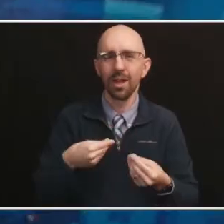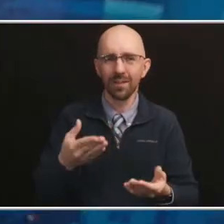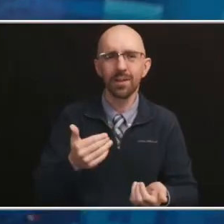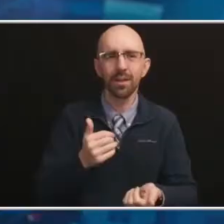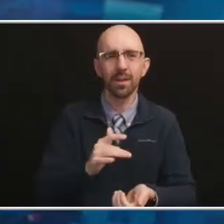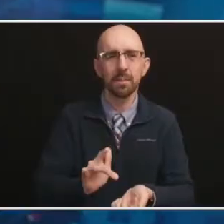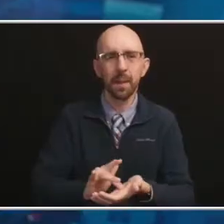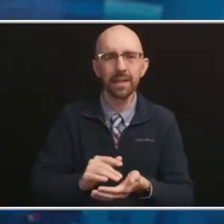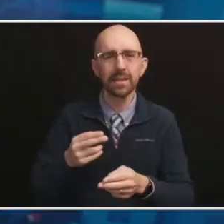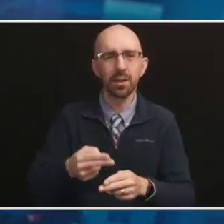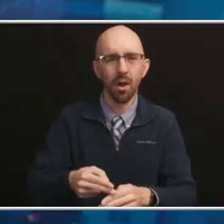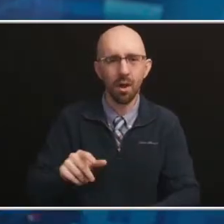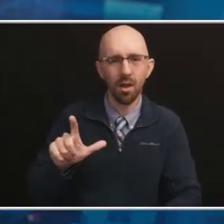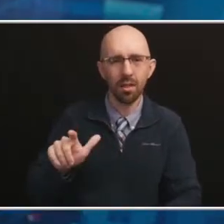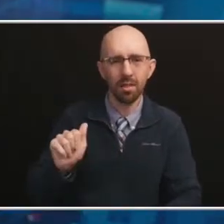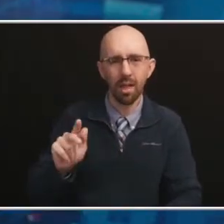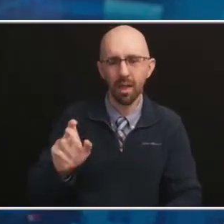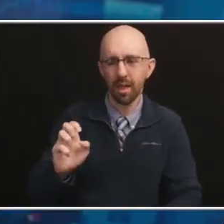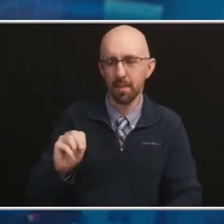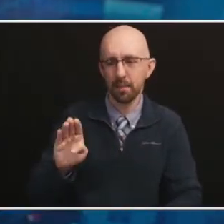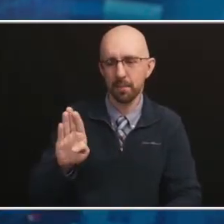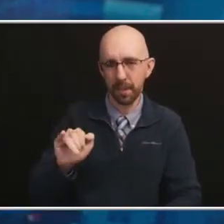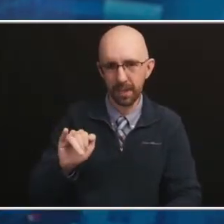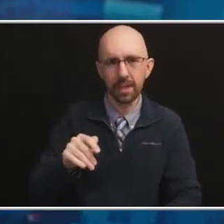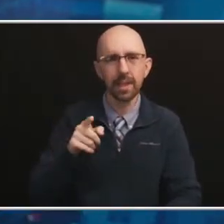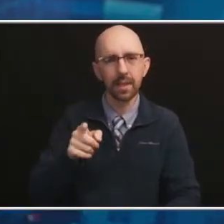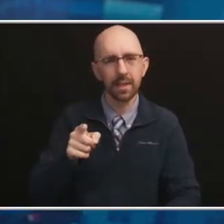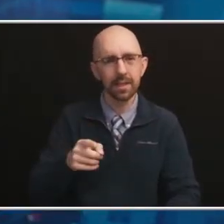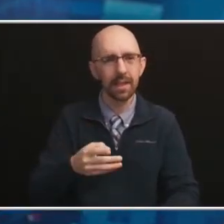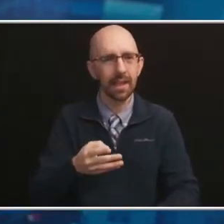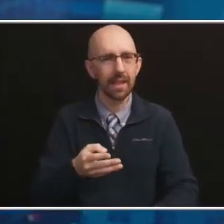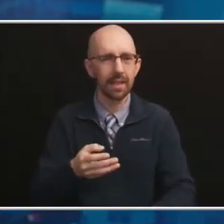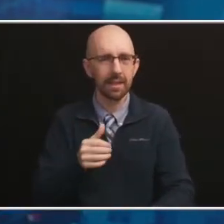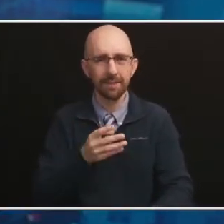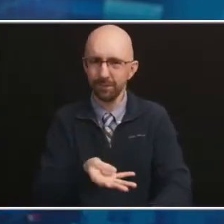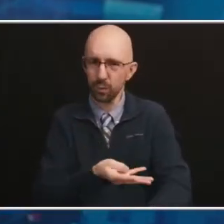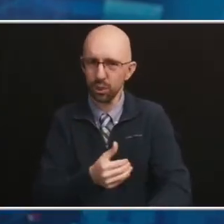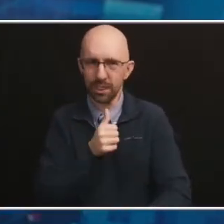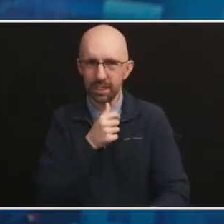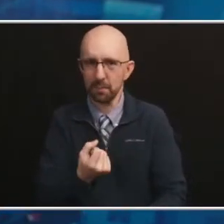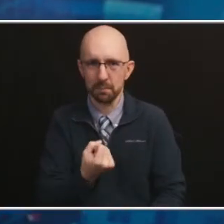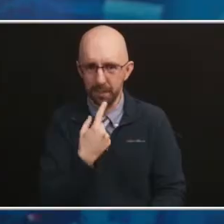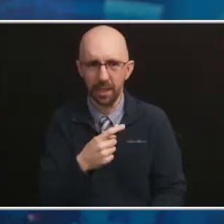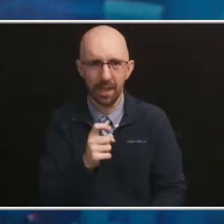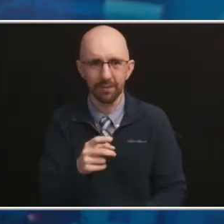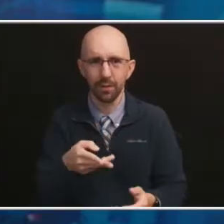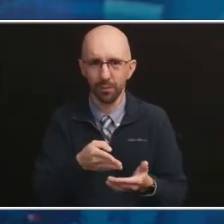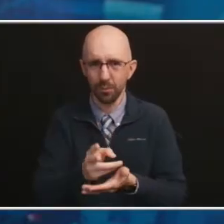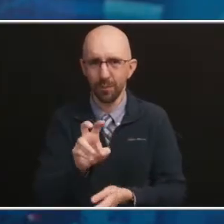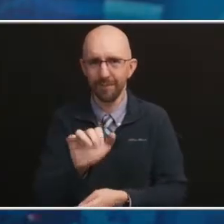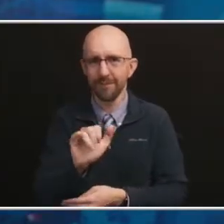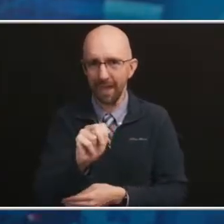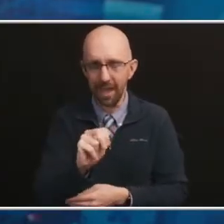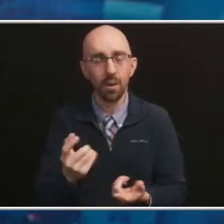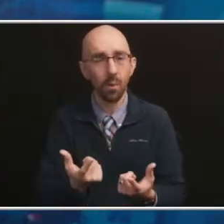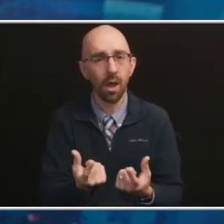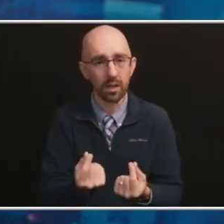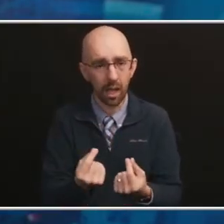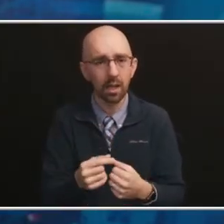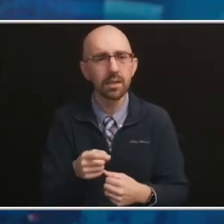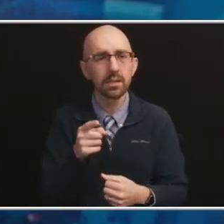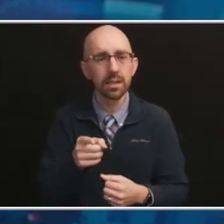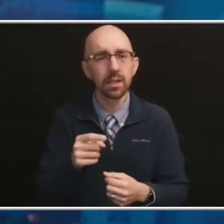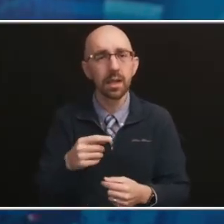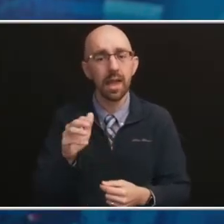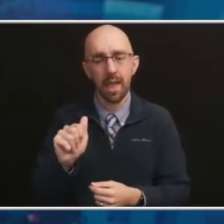Leqembi, which is it's an infusion. It's not a pill, meaning we have to give it through the vein. But what it does is it pulls amyloid out of the